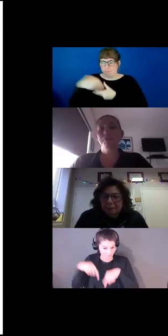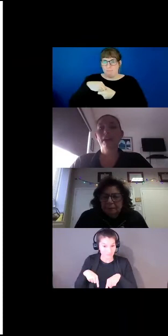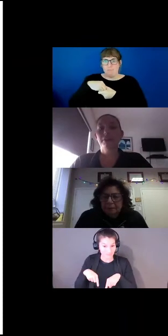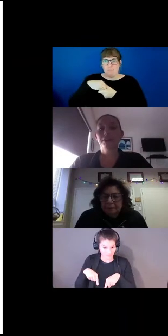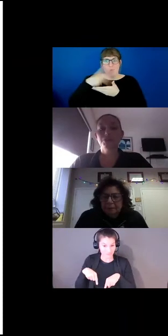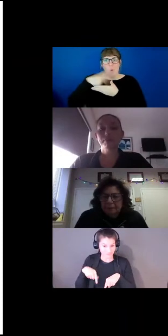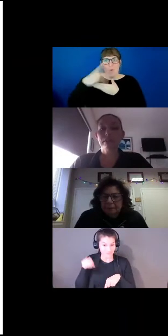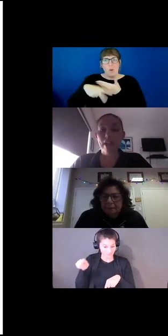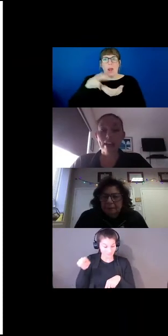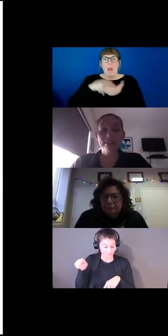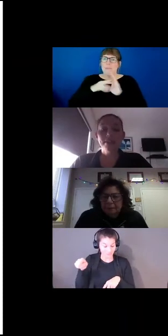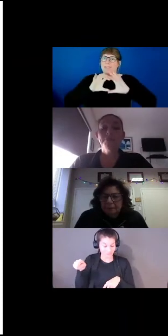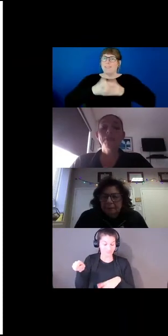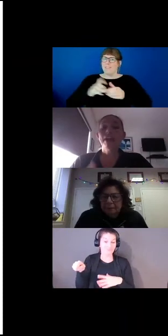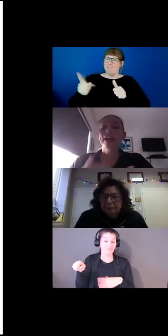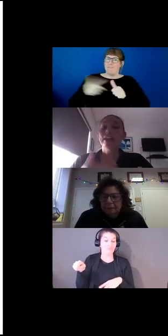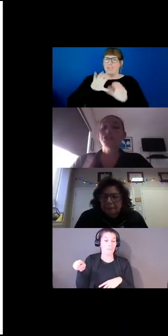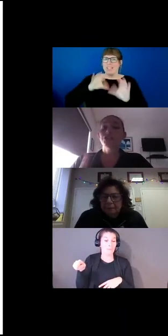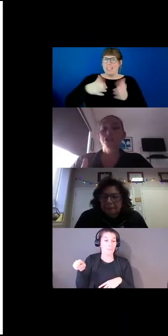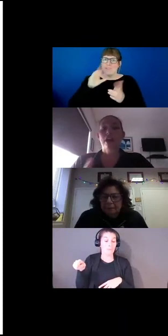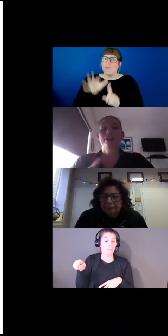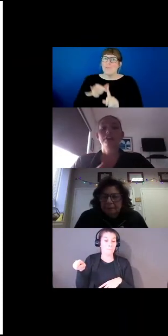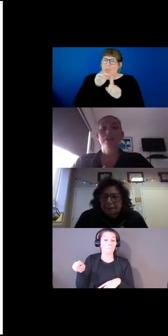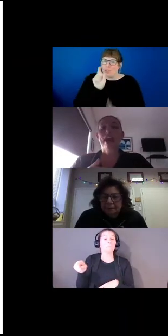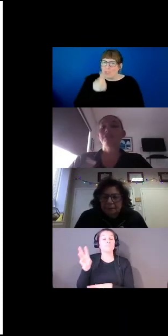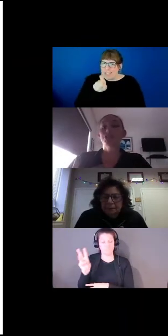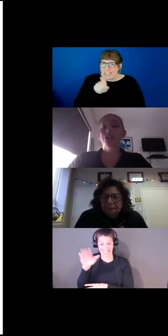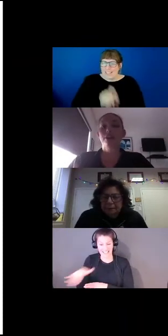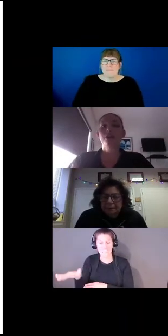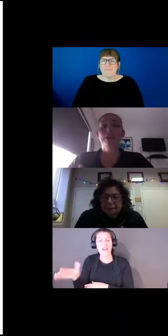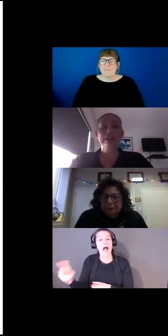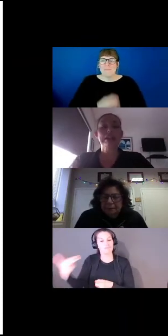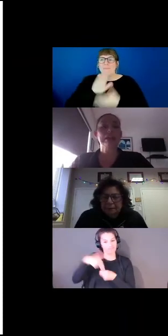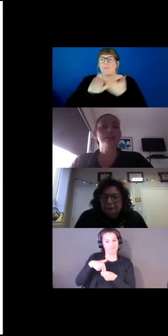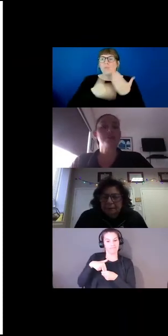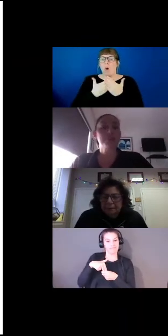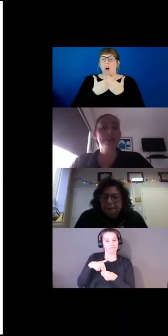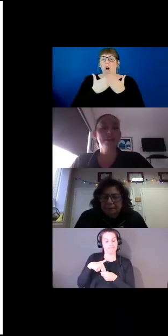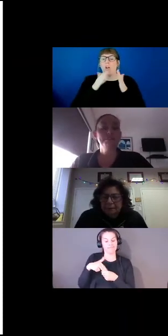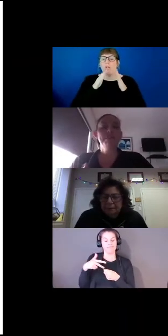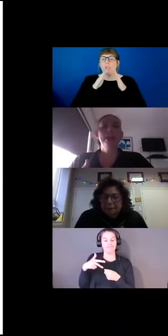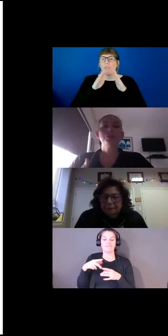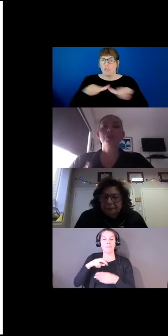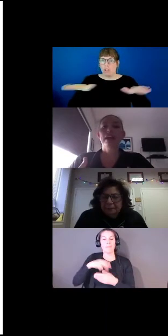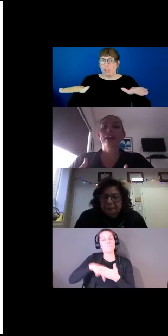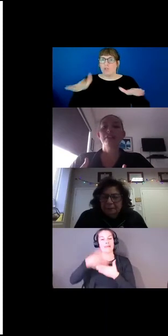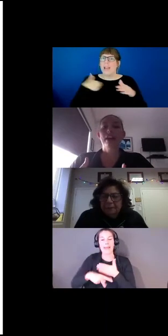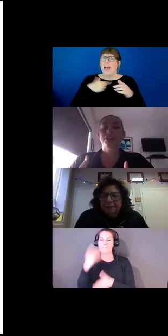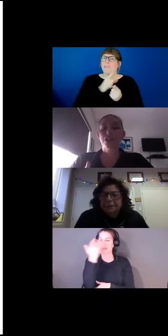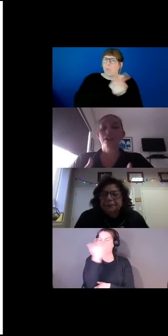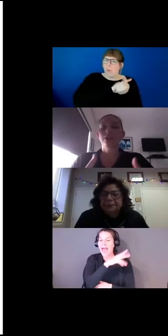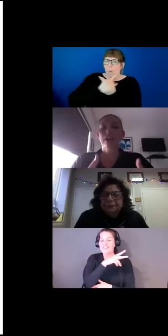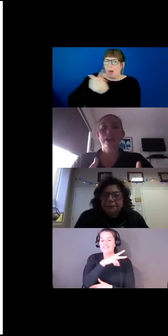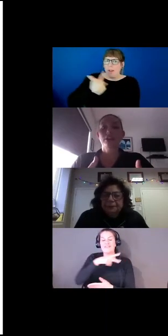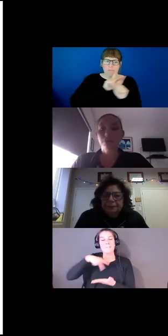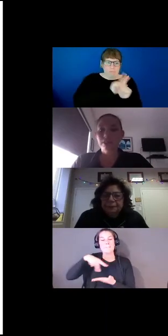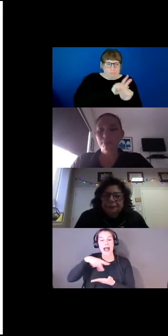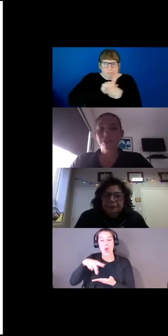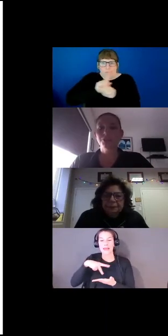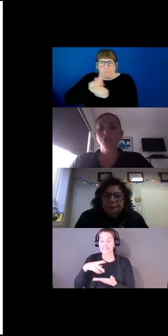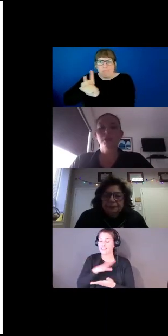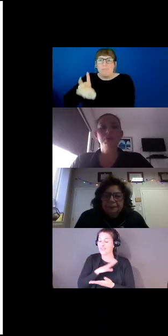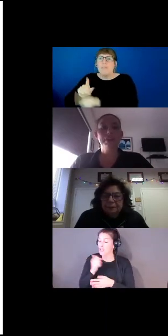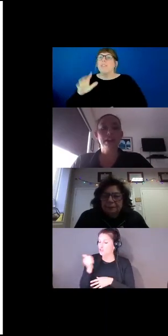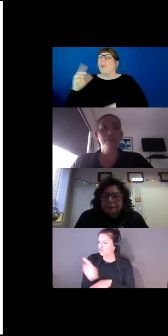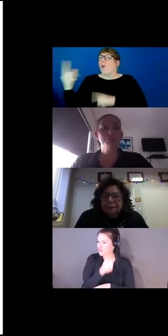first Ballerina Dreams class, that each child have a shadow in the class with them so that that shadow can greet them